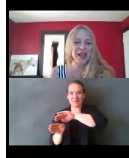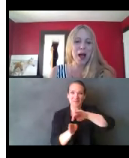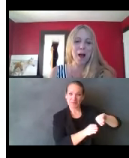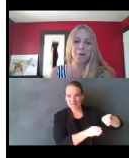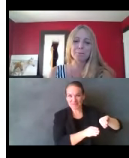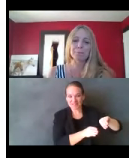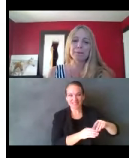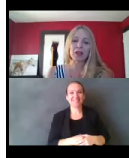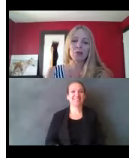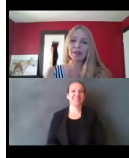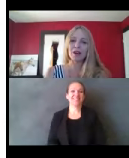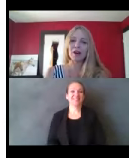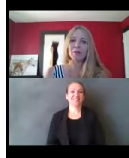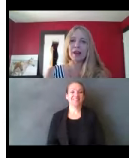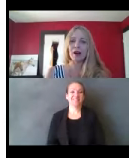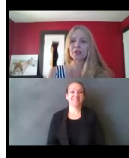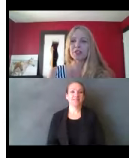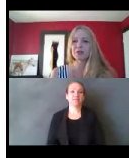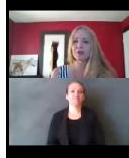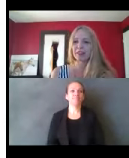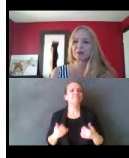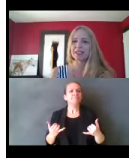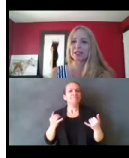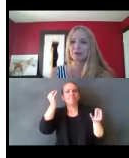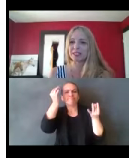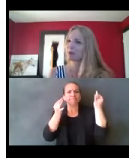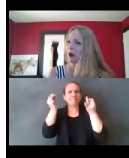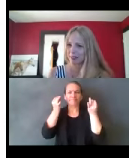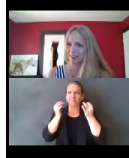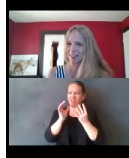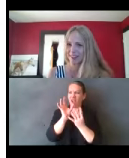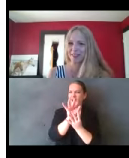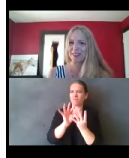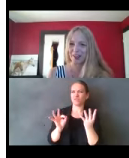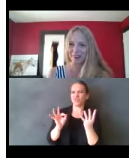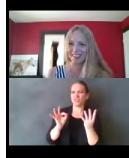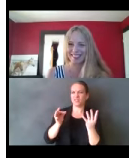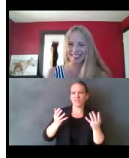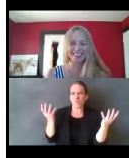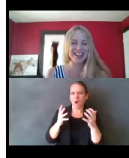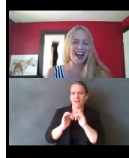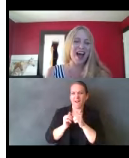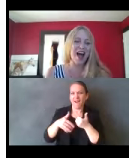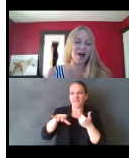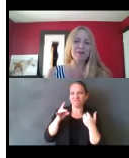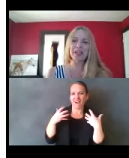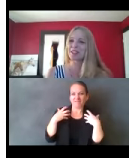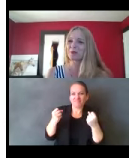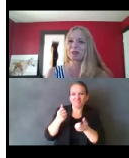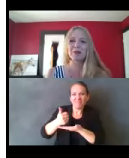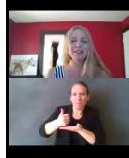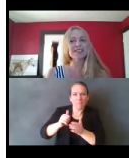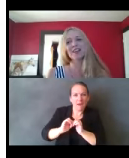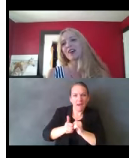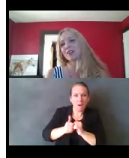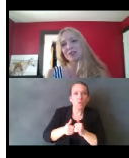way. What are my options for finding relief? We did promise this in the title. I just